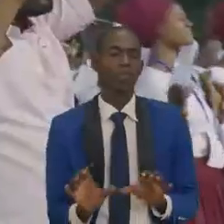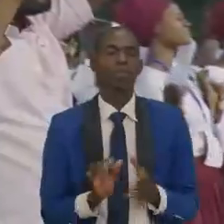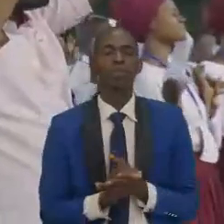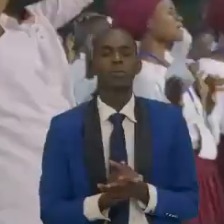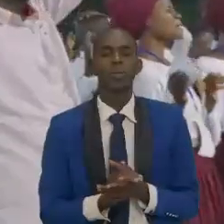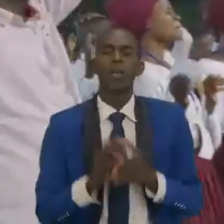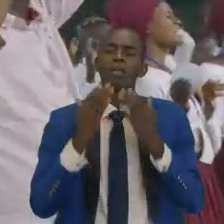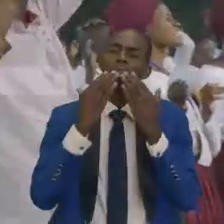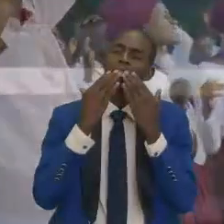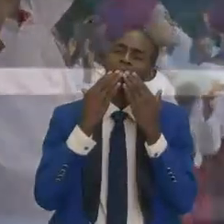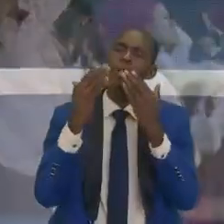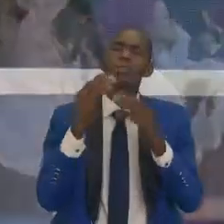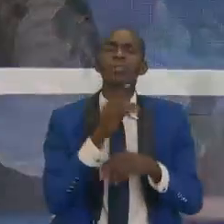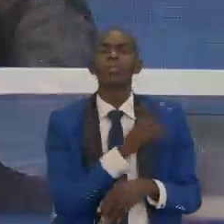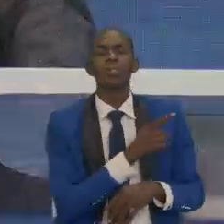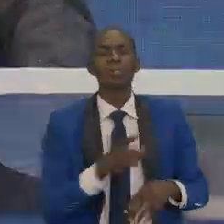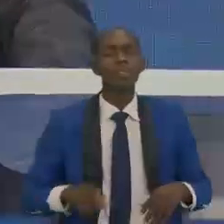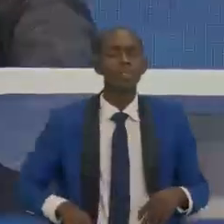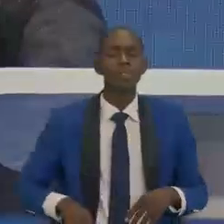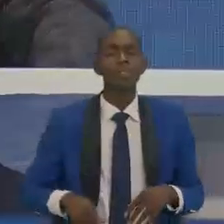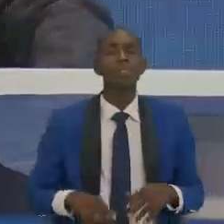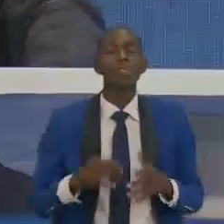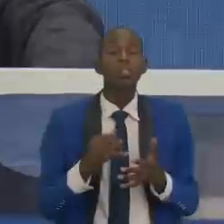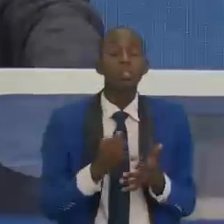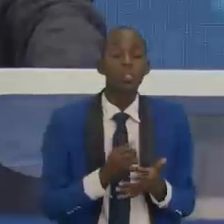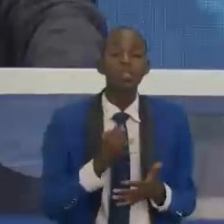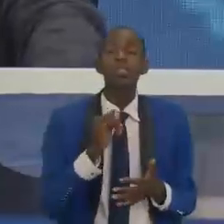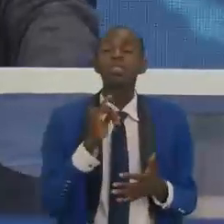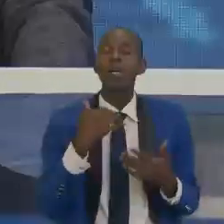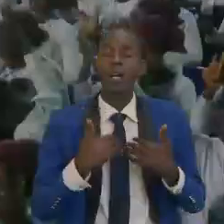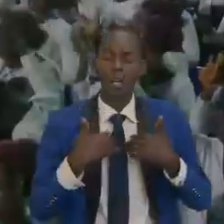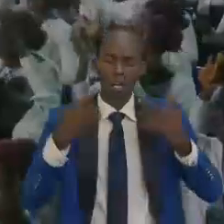Thank you, Lord. It is done.